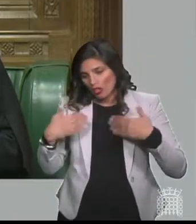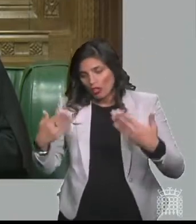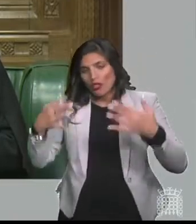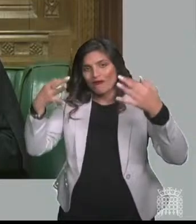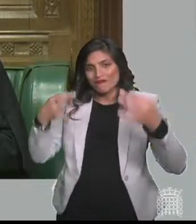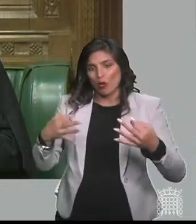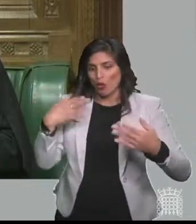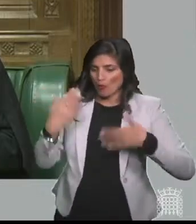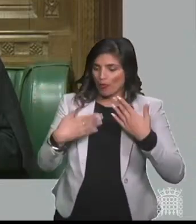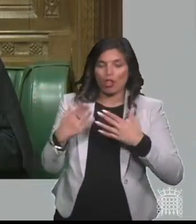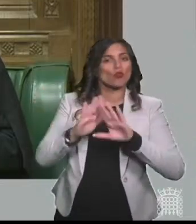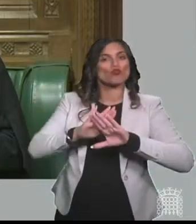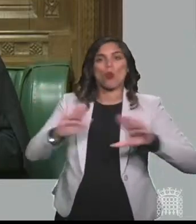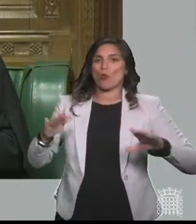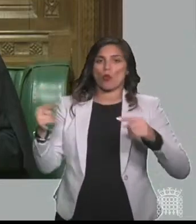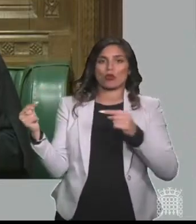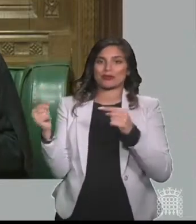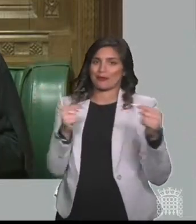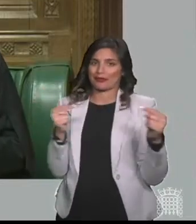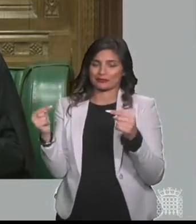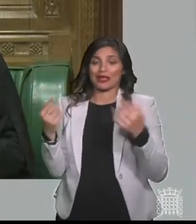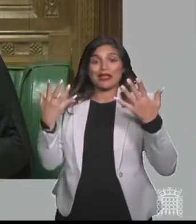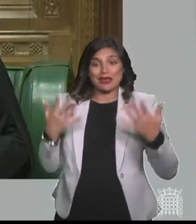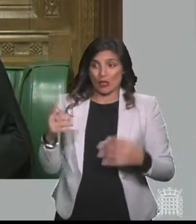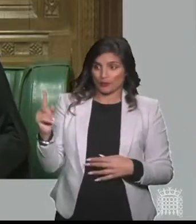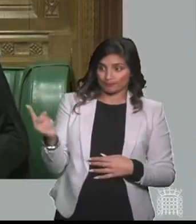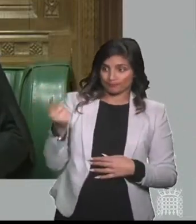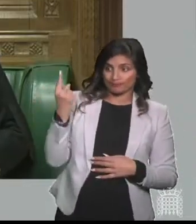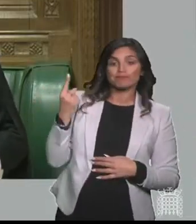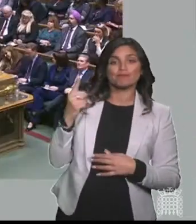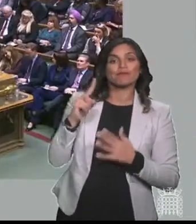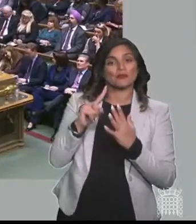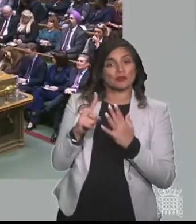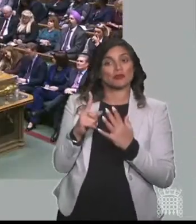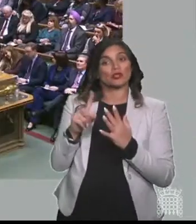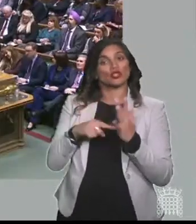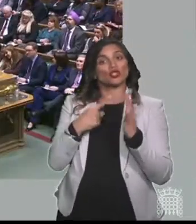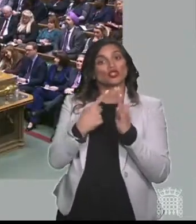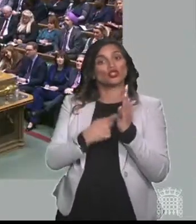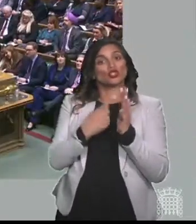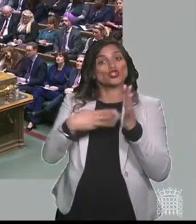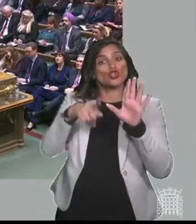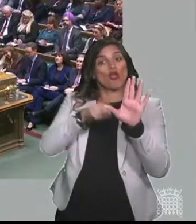without further debate. I now call the Chancellor to make the autumn statement.